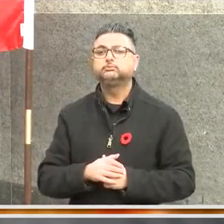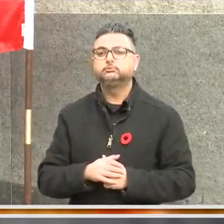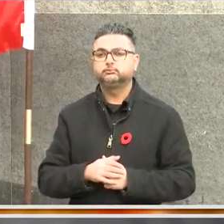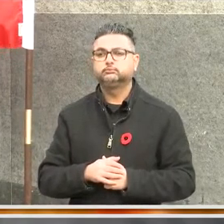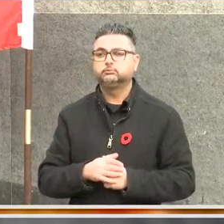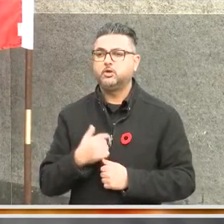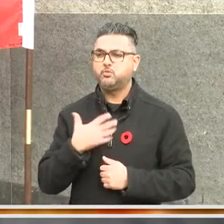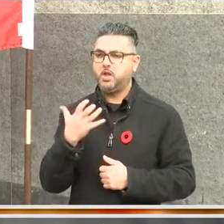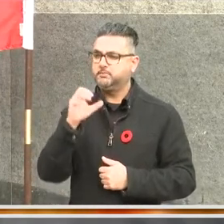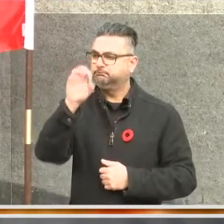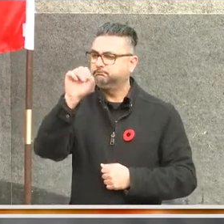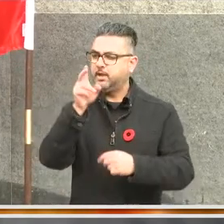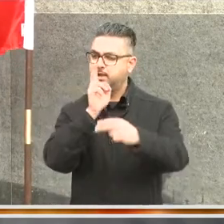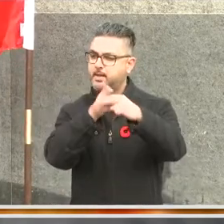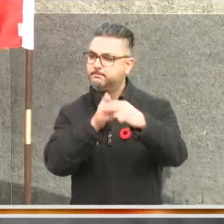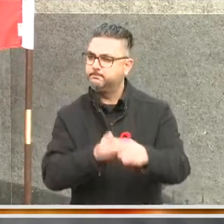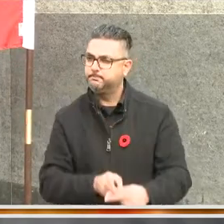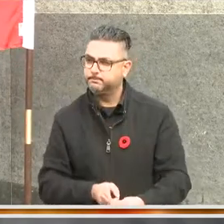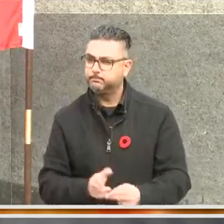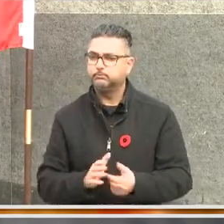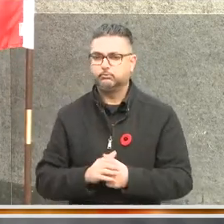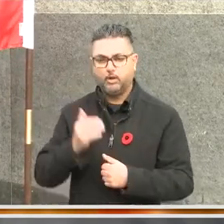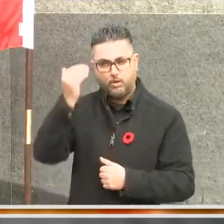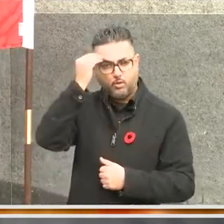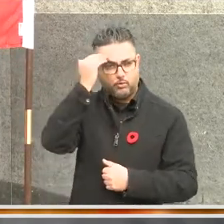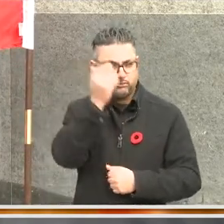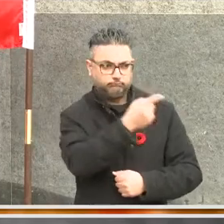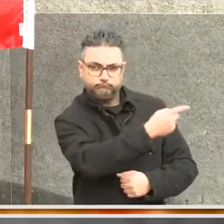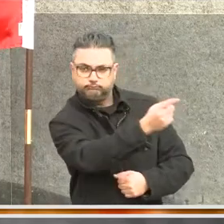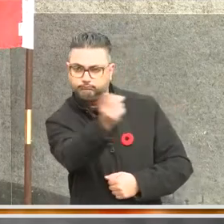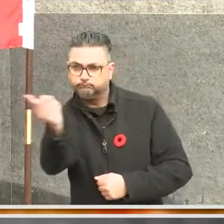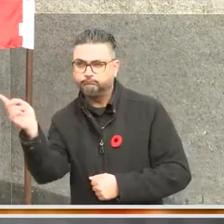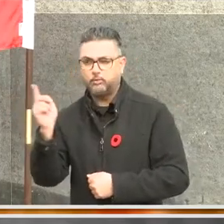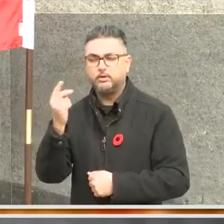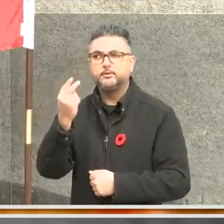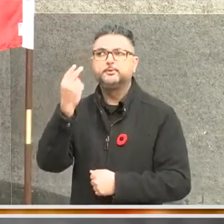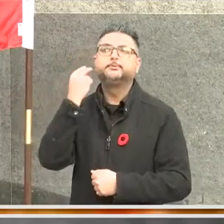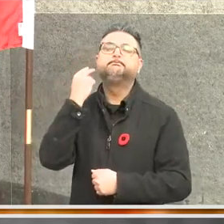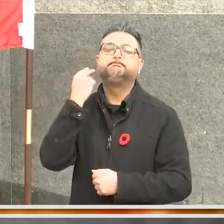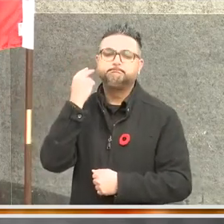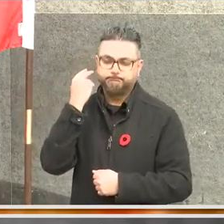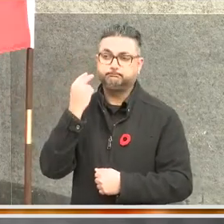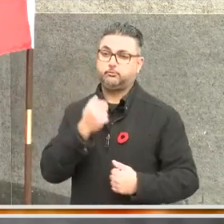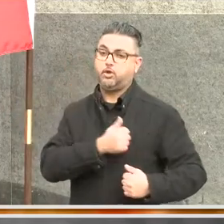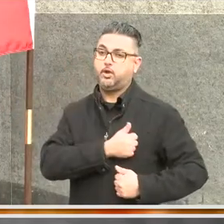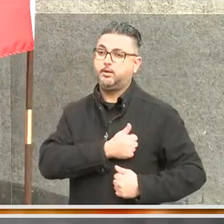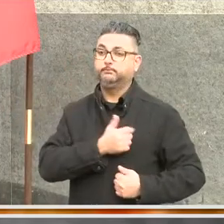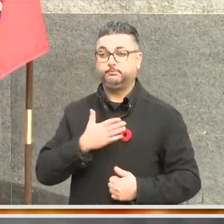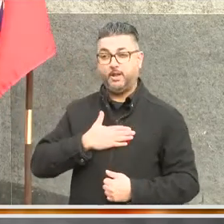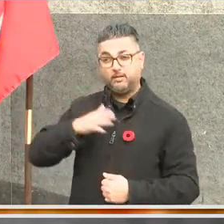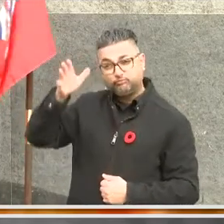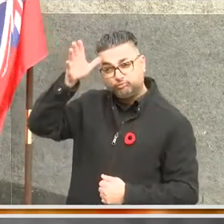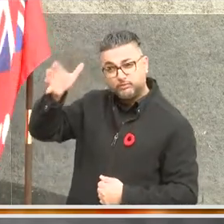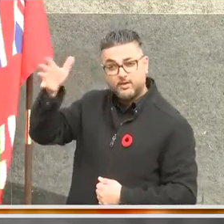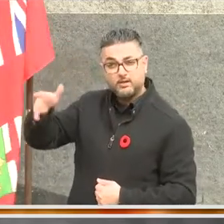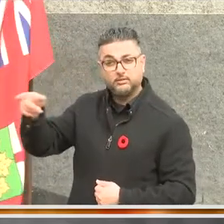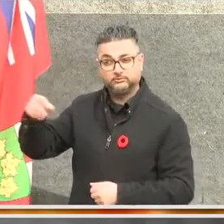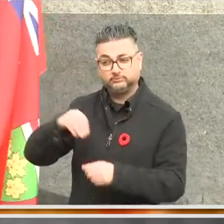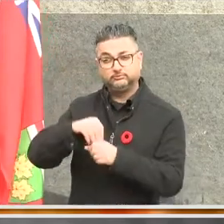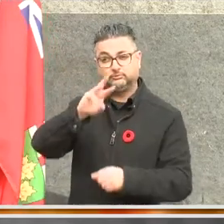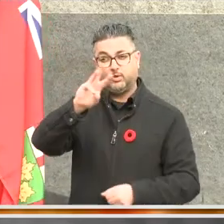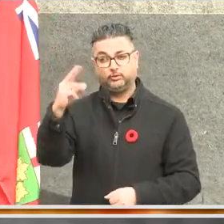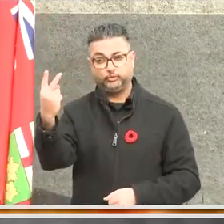each one of us here has somebody that we want to think about. I think of my grandfather who served in World War II and didn't tell